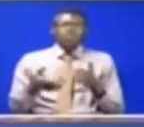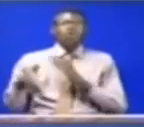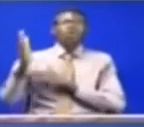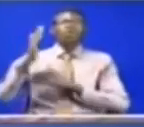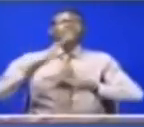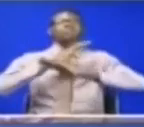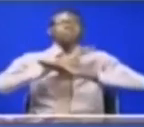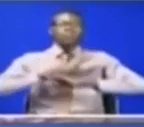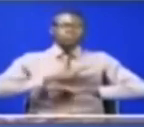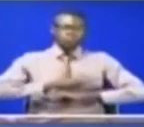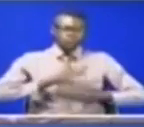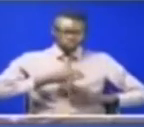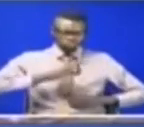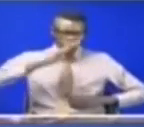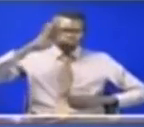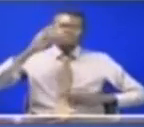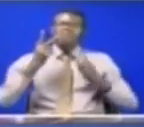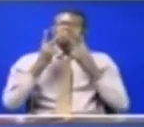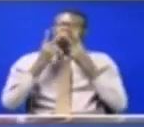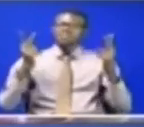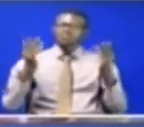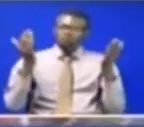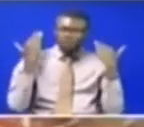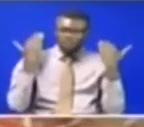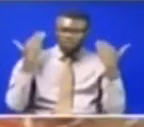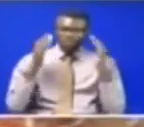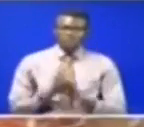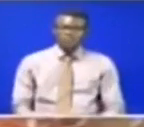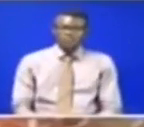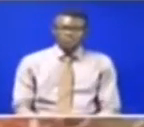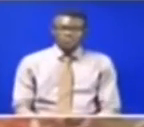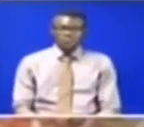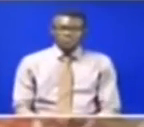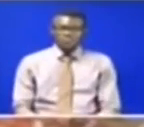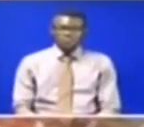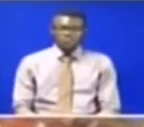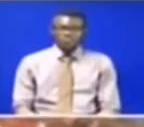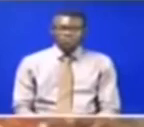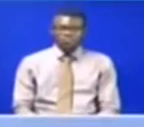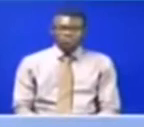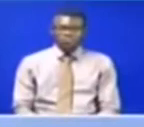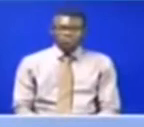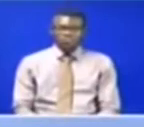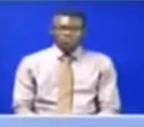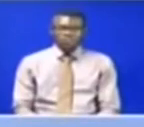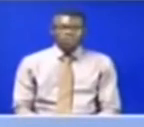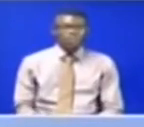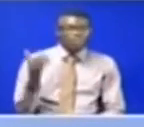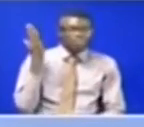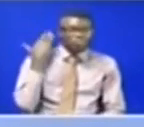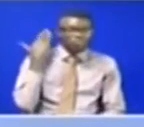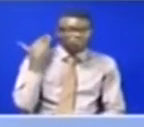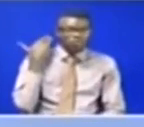Jonathan Toroitich's soul in eternal peace. Brenda Kirubu, KTN News. Earlier in the day, I